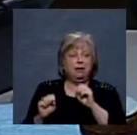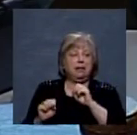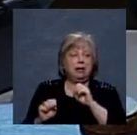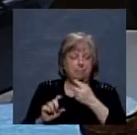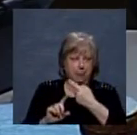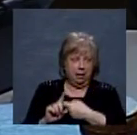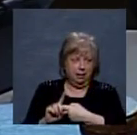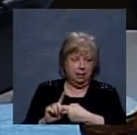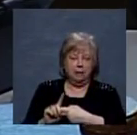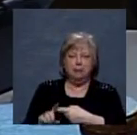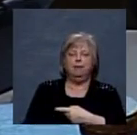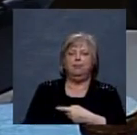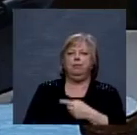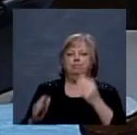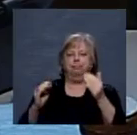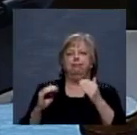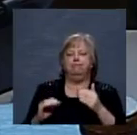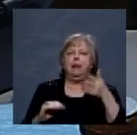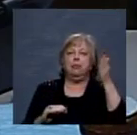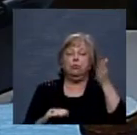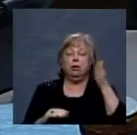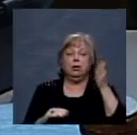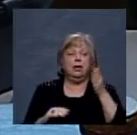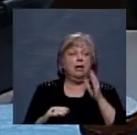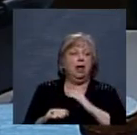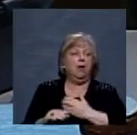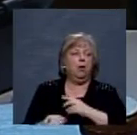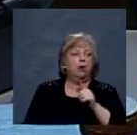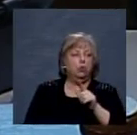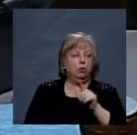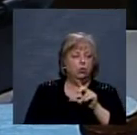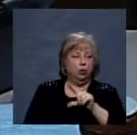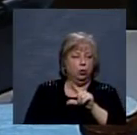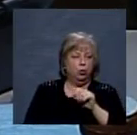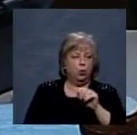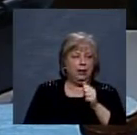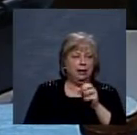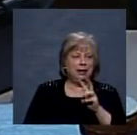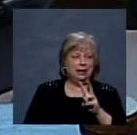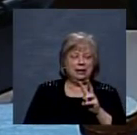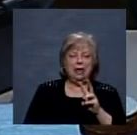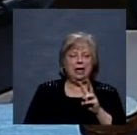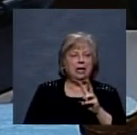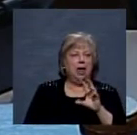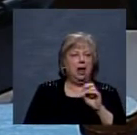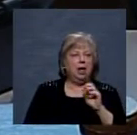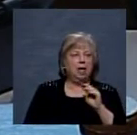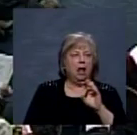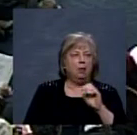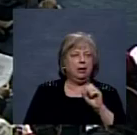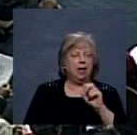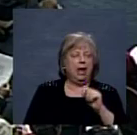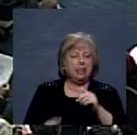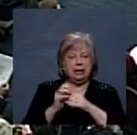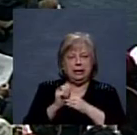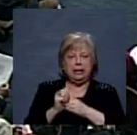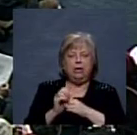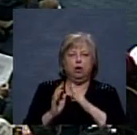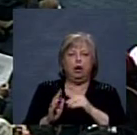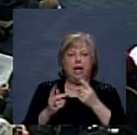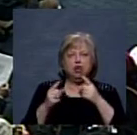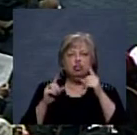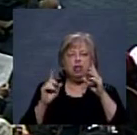next presentation we have is our 2016 Comcast Leaders and Achievers Scholarship recipients. Mr. Moore? Mayor,